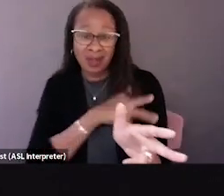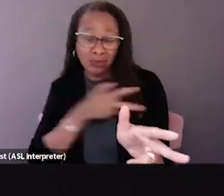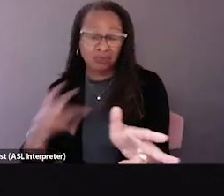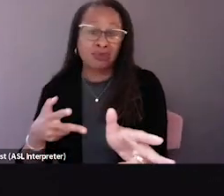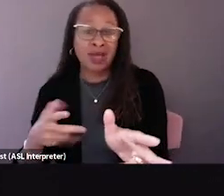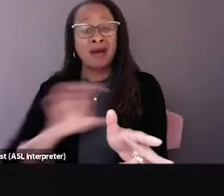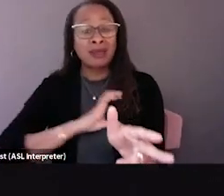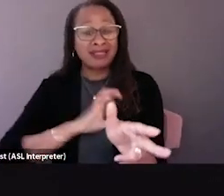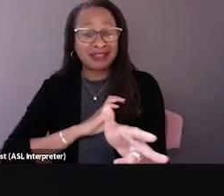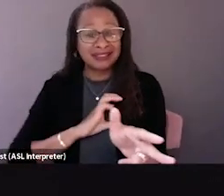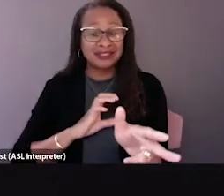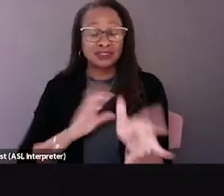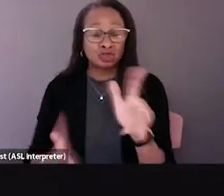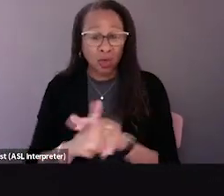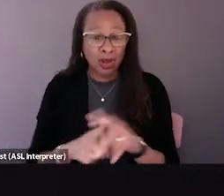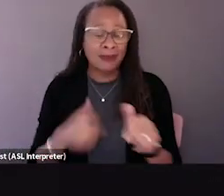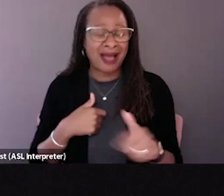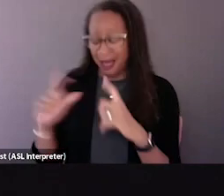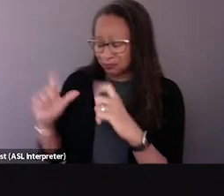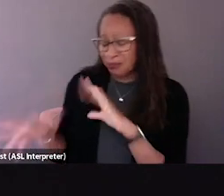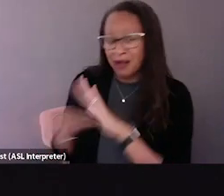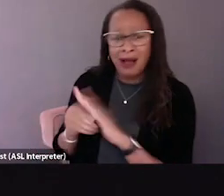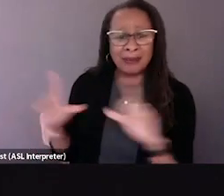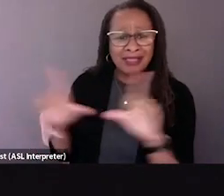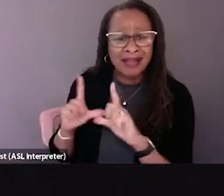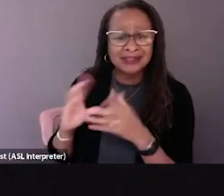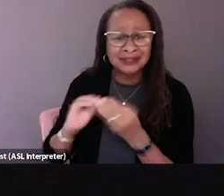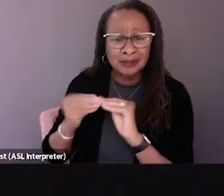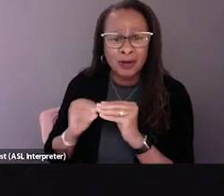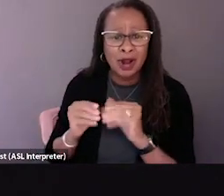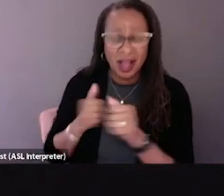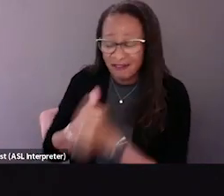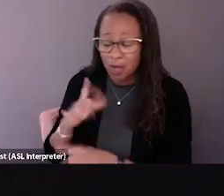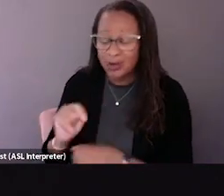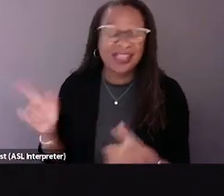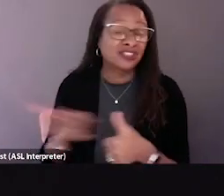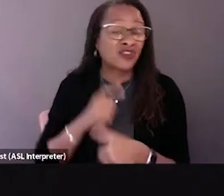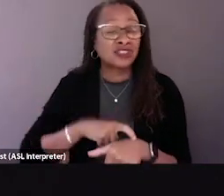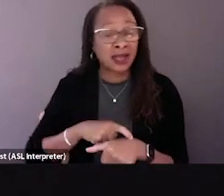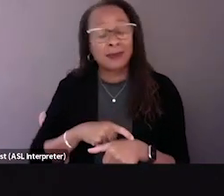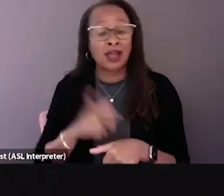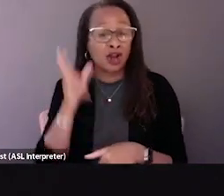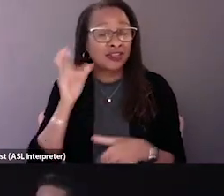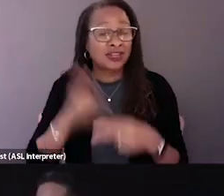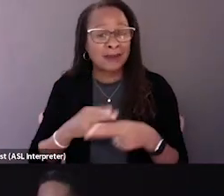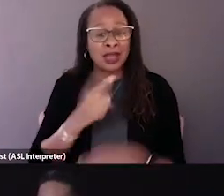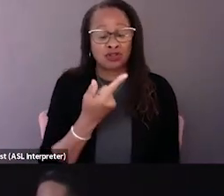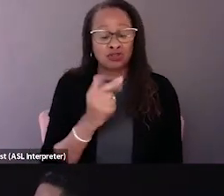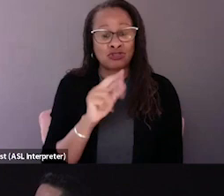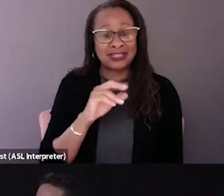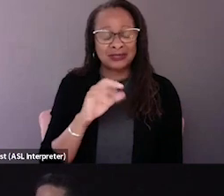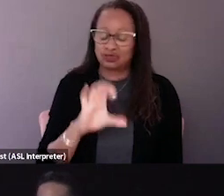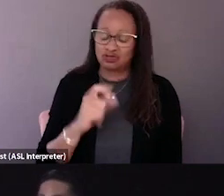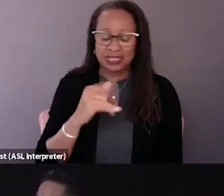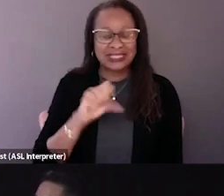The cops came, broke us up. I took down the license plate, traced it, and that's the first time I heard of Chris and Jeff George. And then what went into